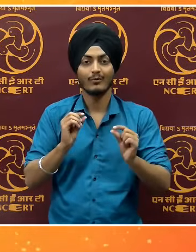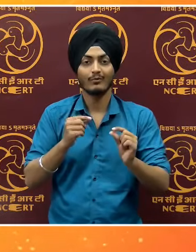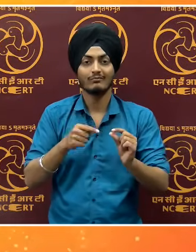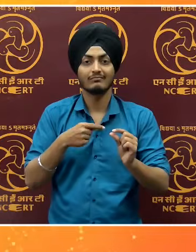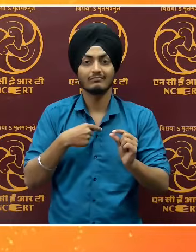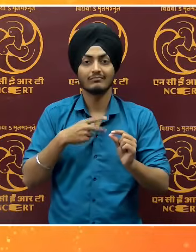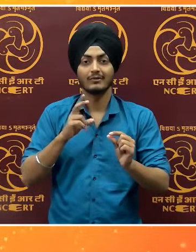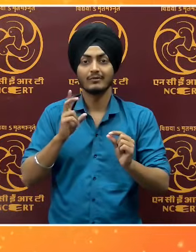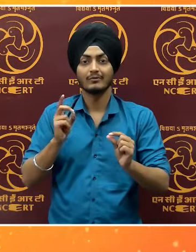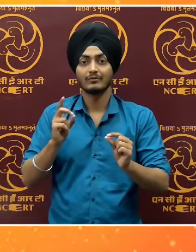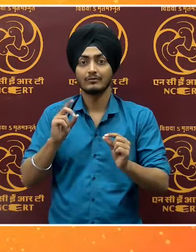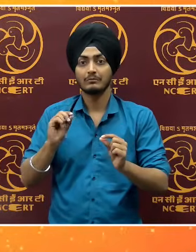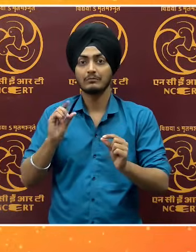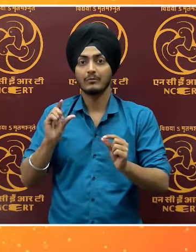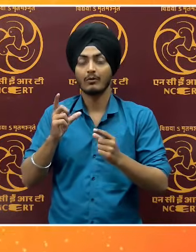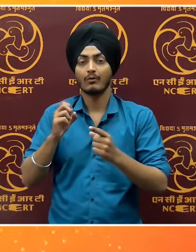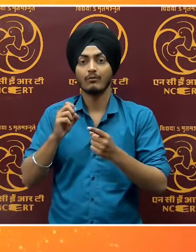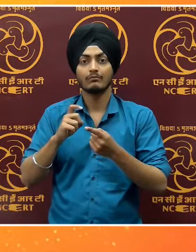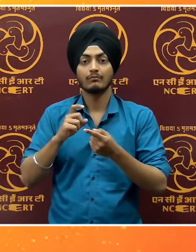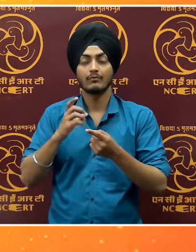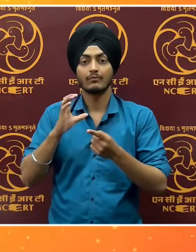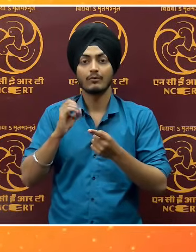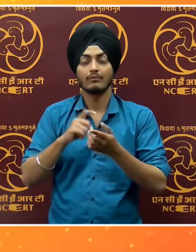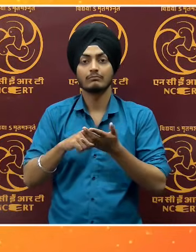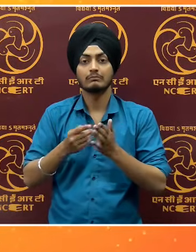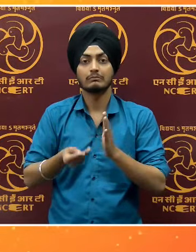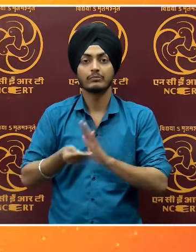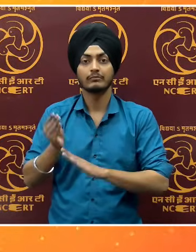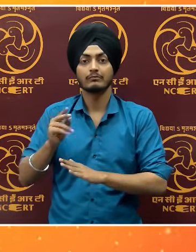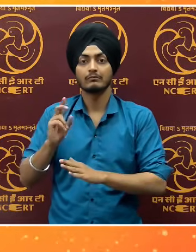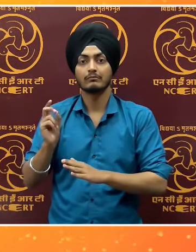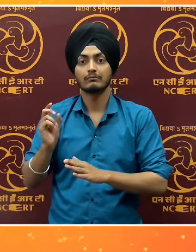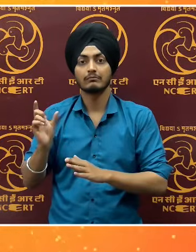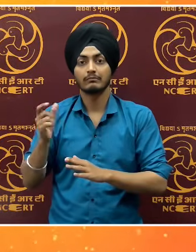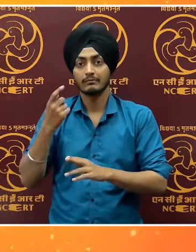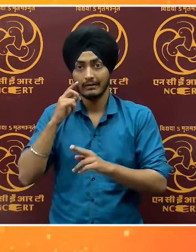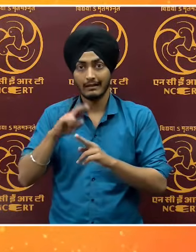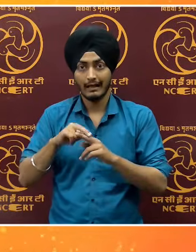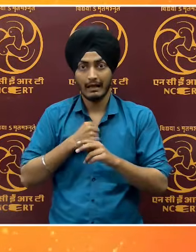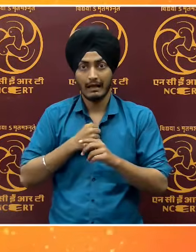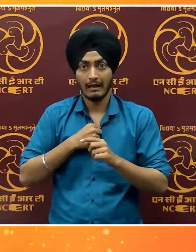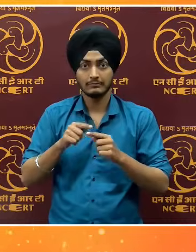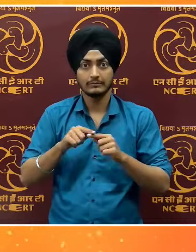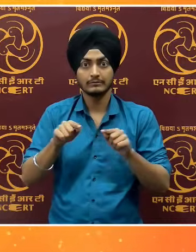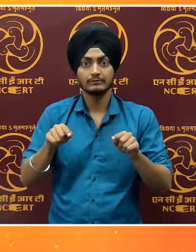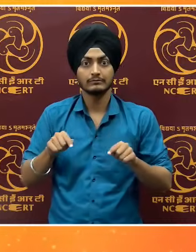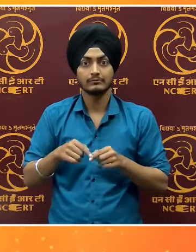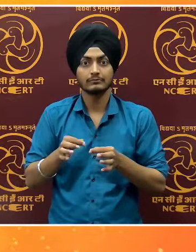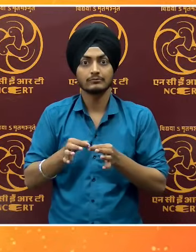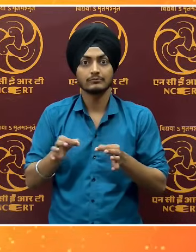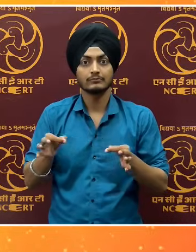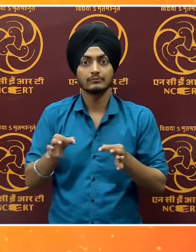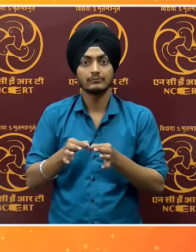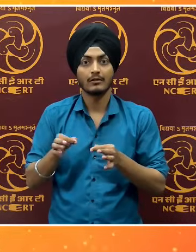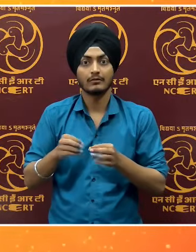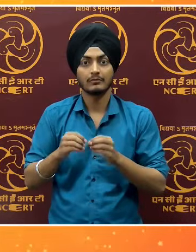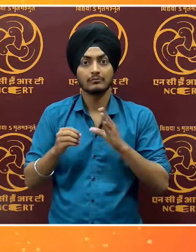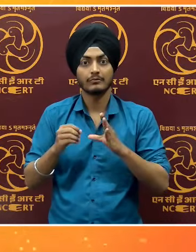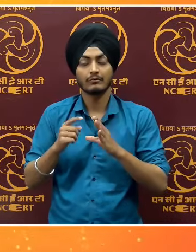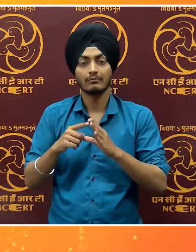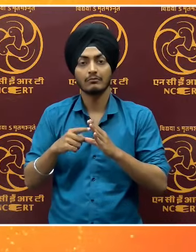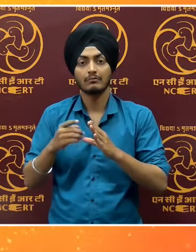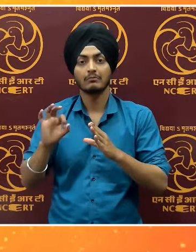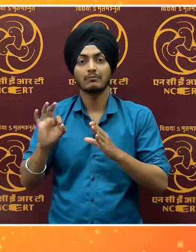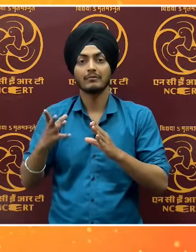the collision is less in wider one. So as area of cross section increases, the collision decreases. So we